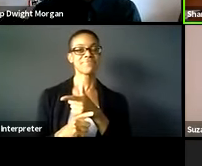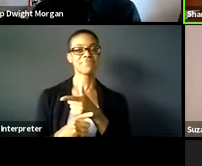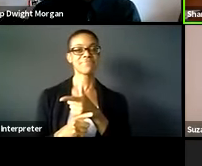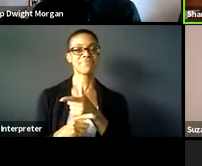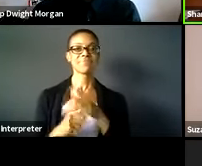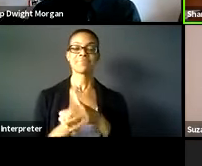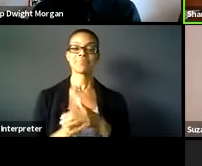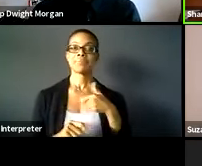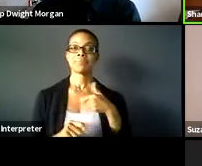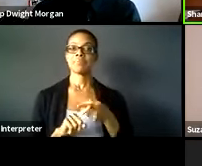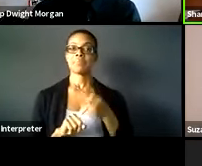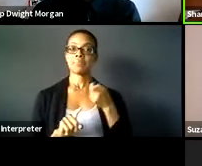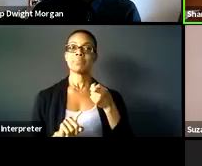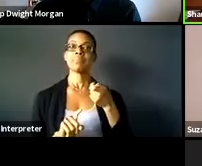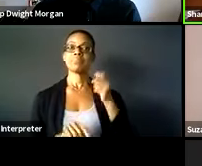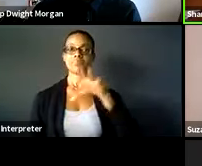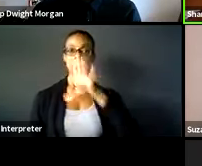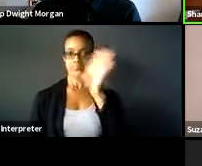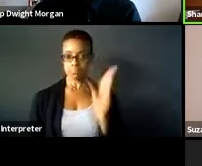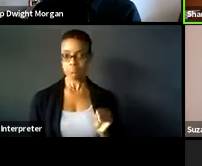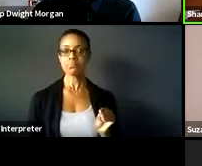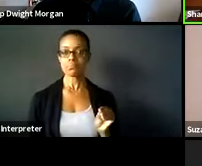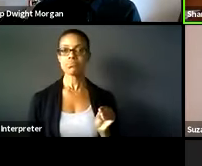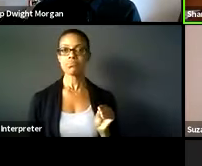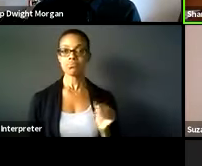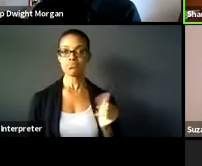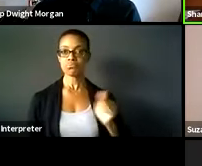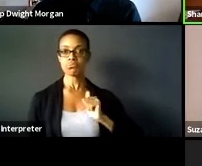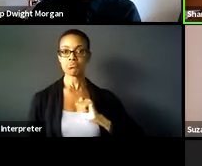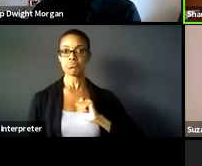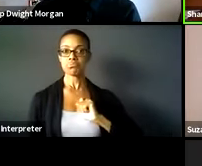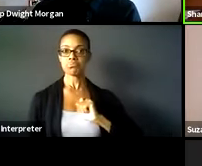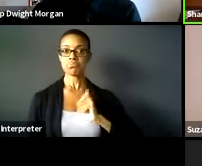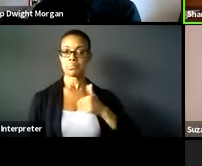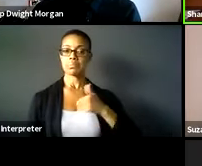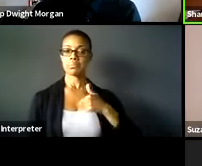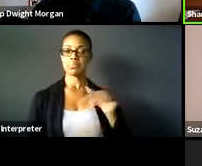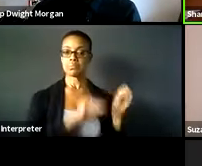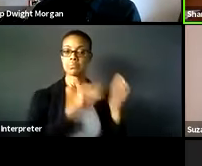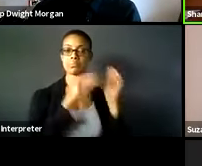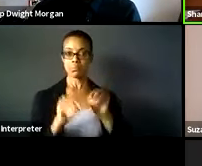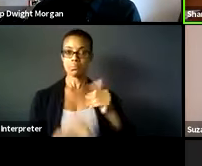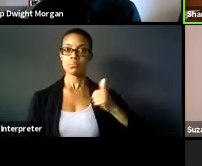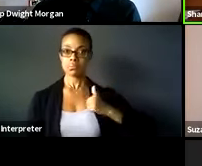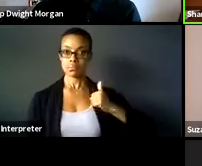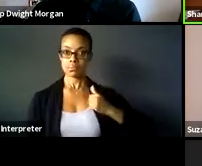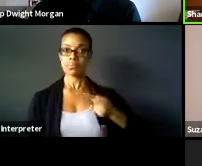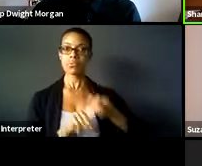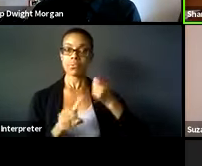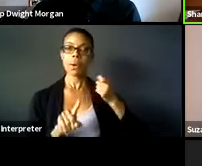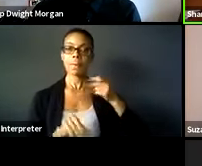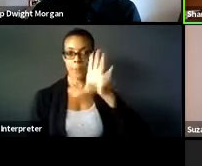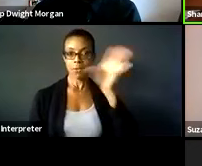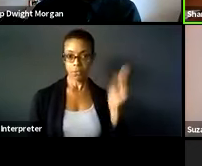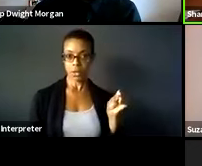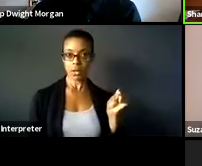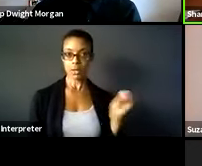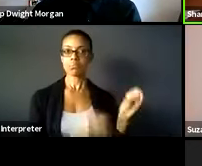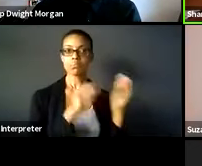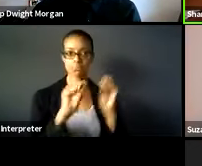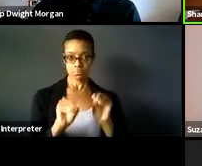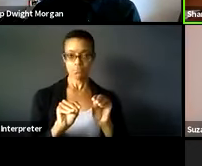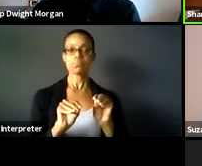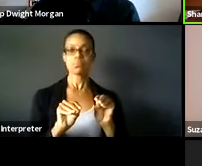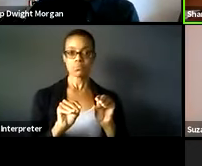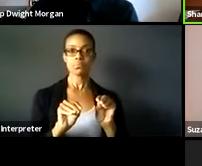African diaspora, someone who came to Canada from the continent due to the